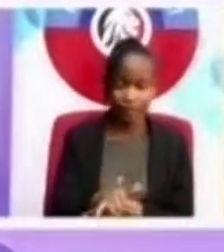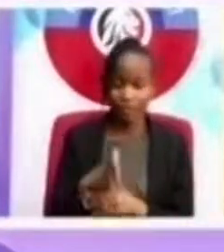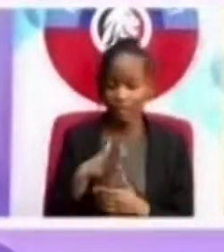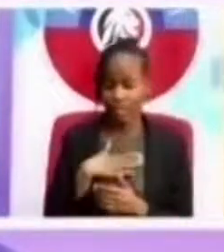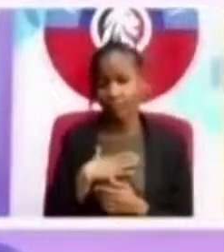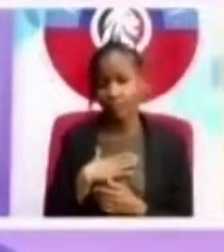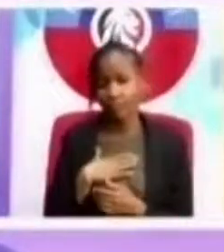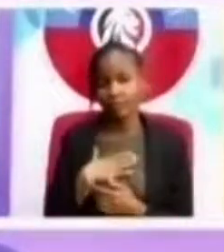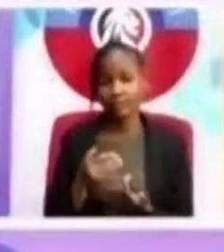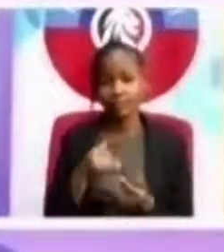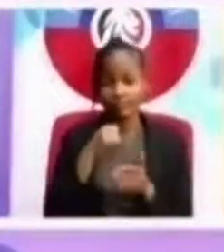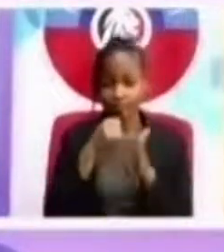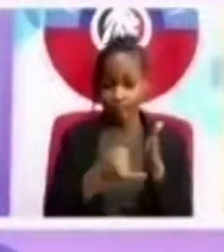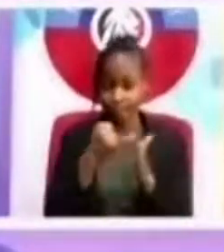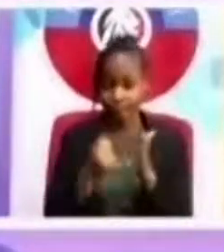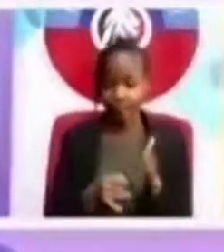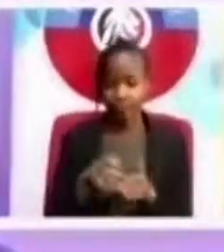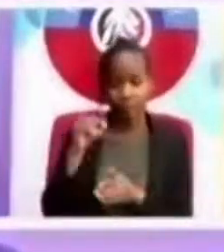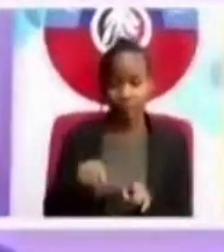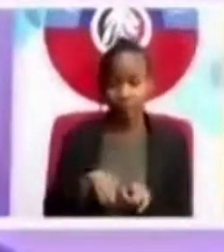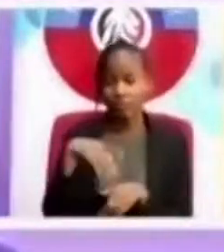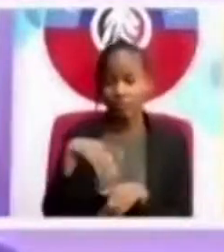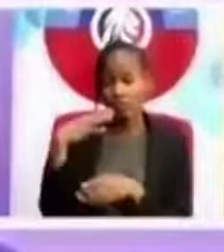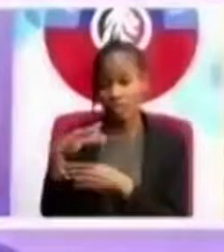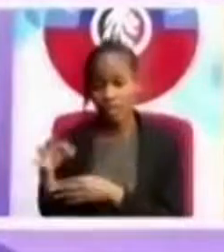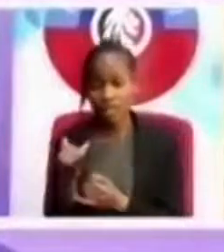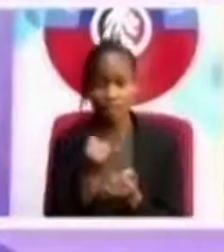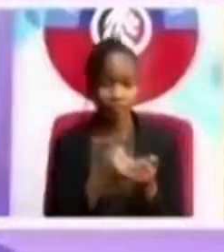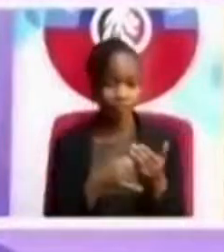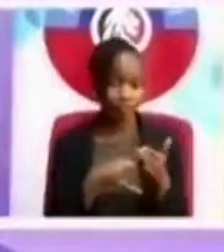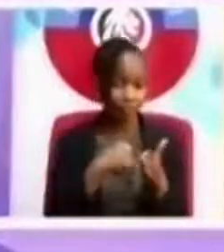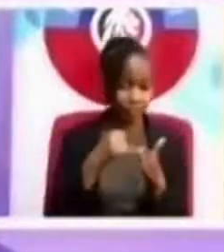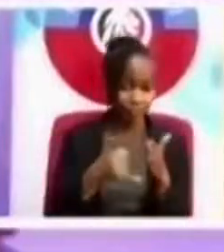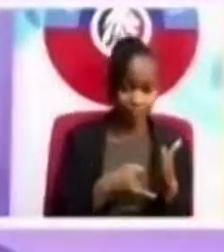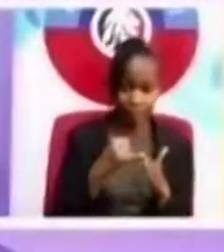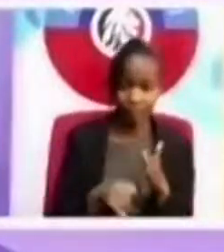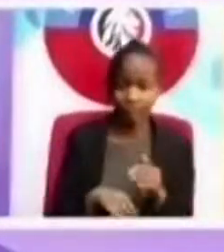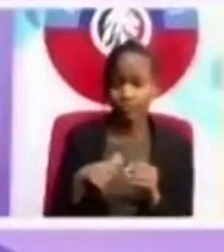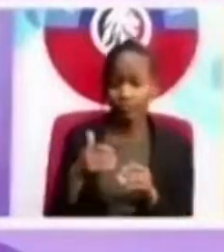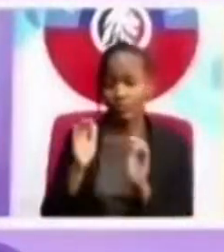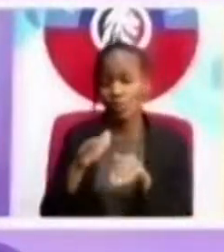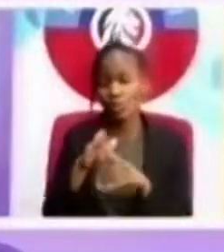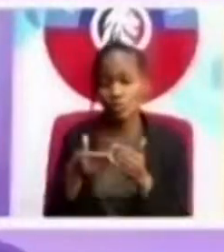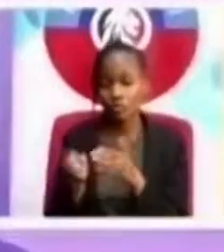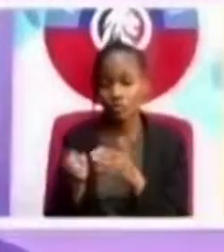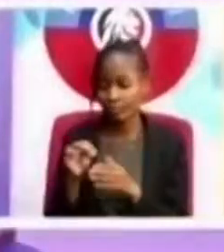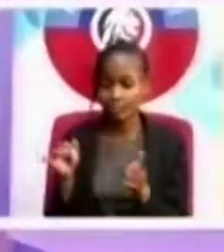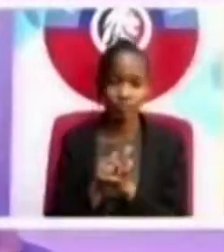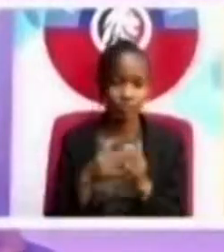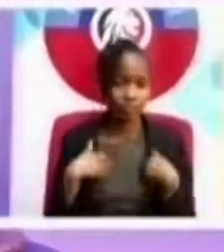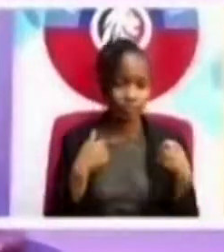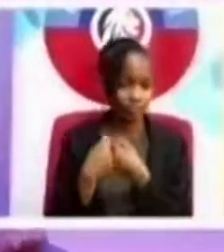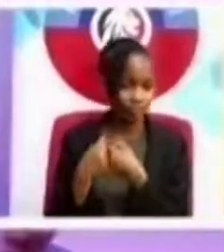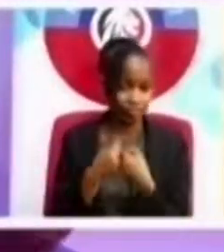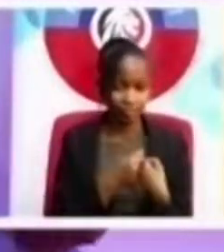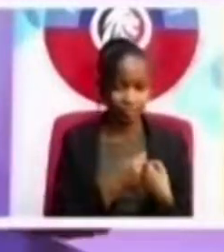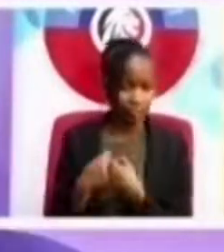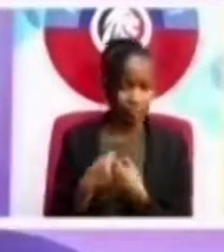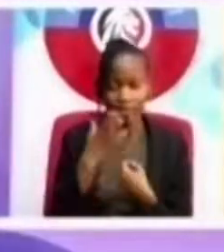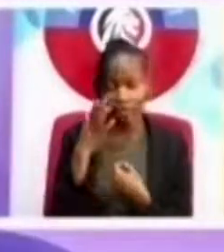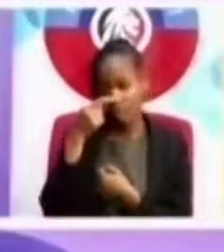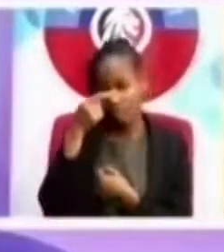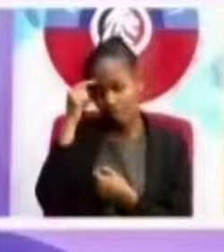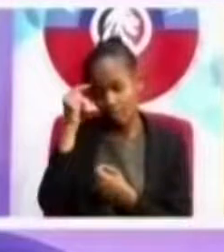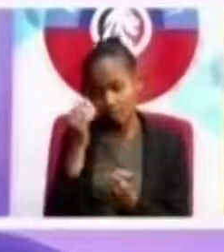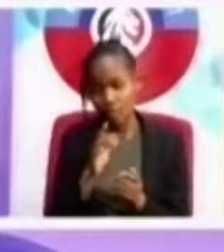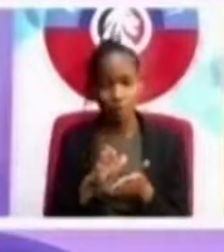industry, our vegetable industry, floriculture, all of them that had challenges, because most of them are exported, we